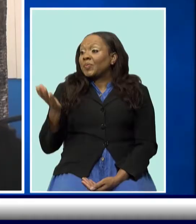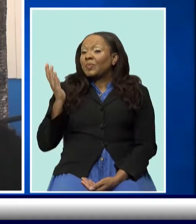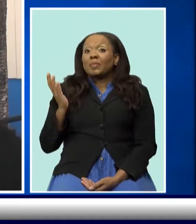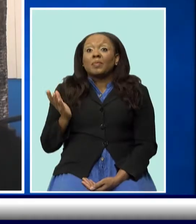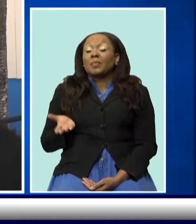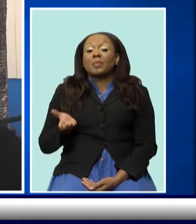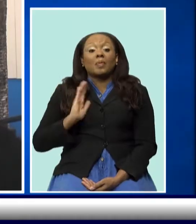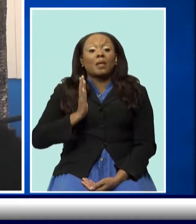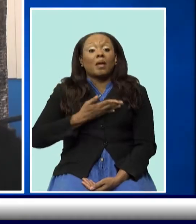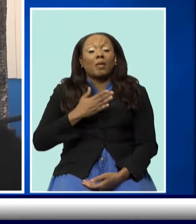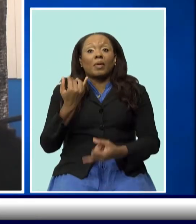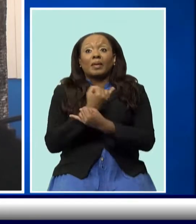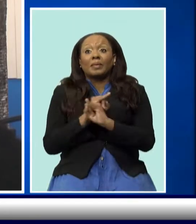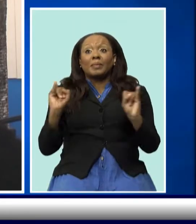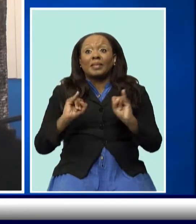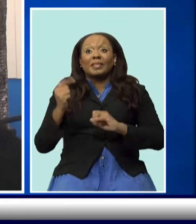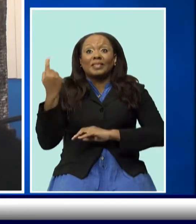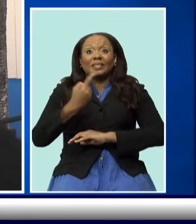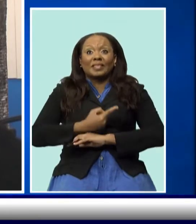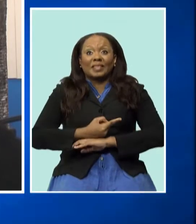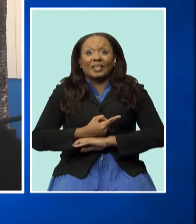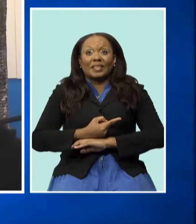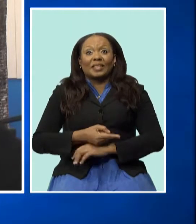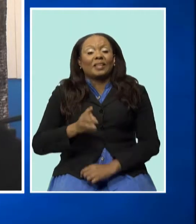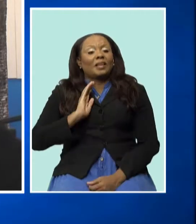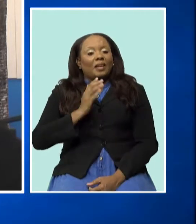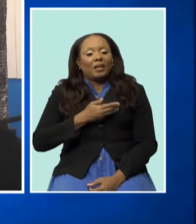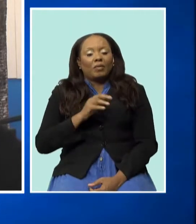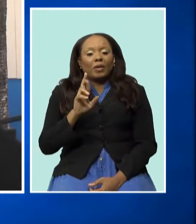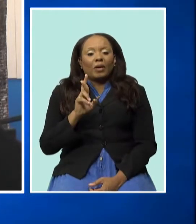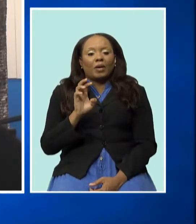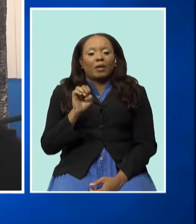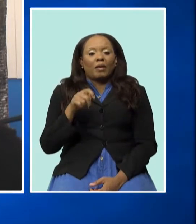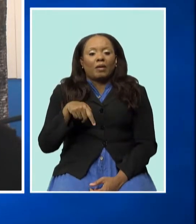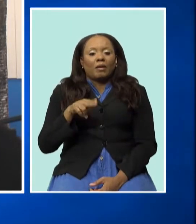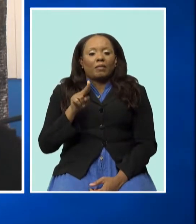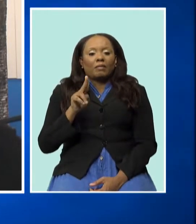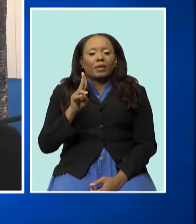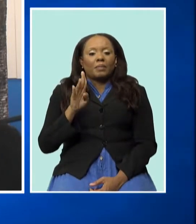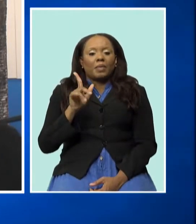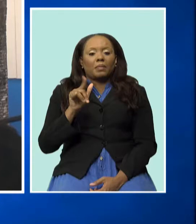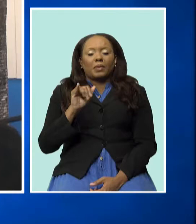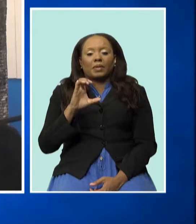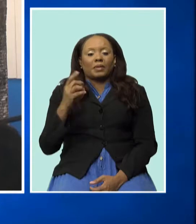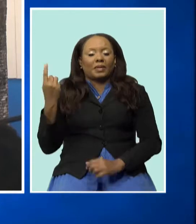Republic Day, is the birthday of Shirley Chisholm.